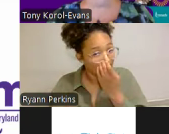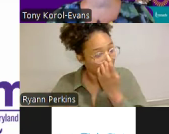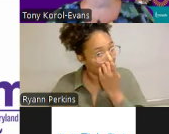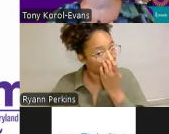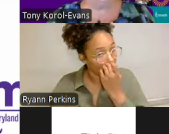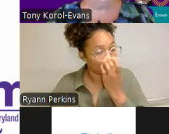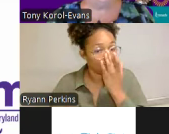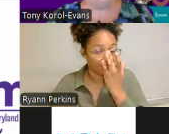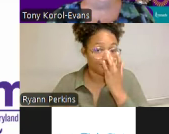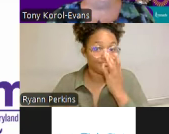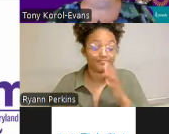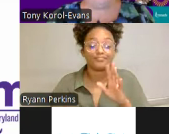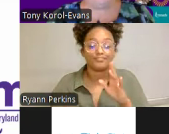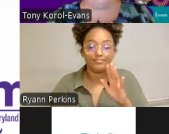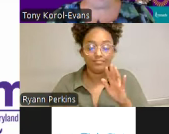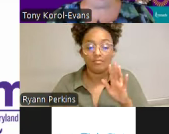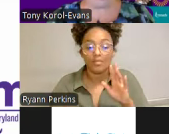at